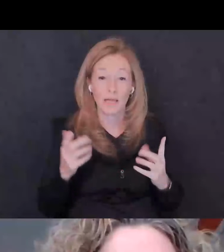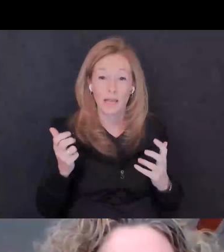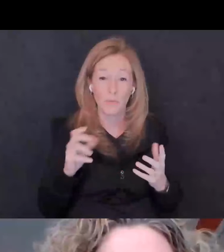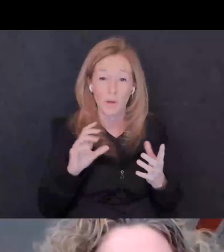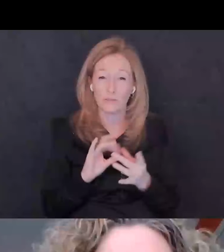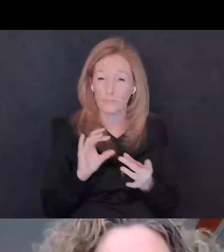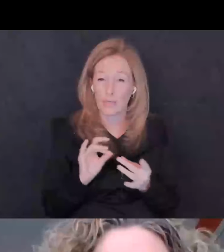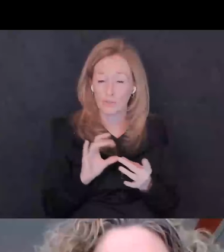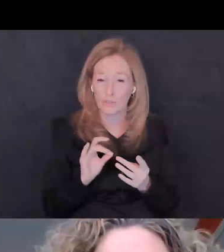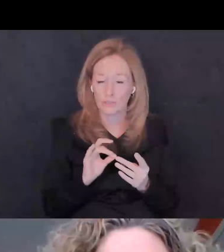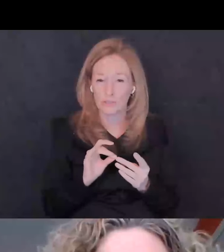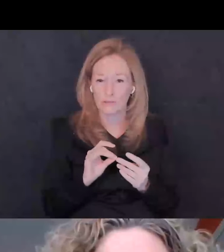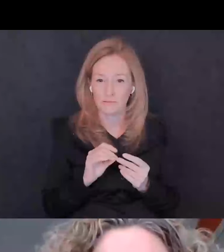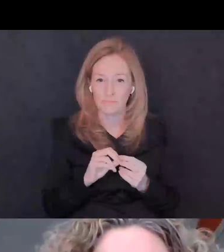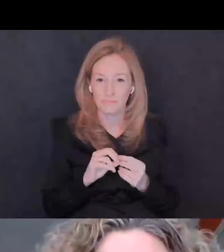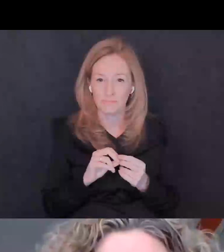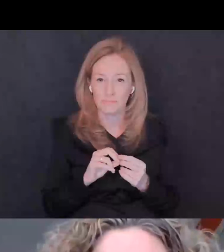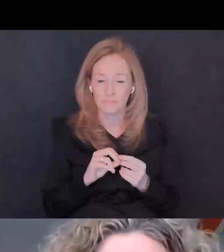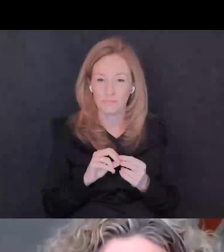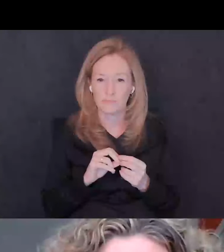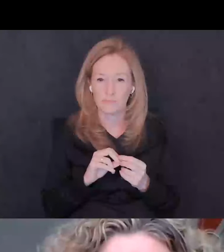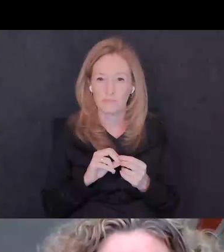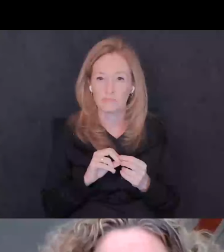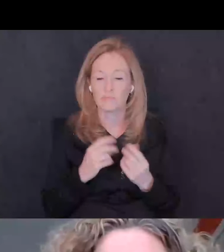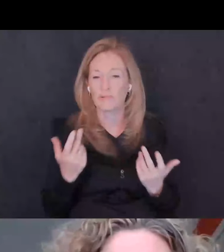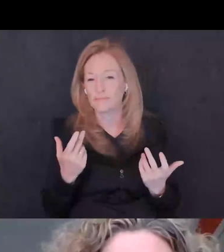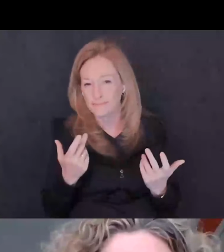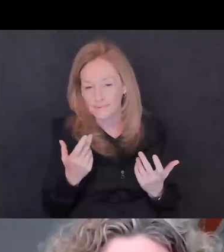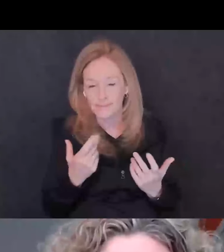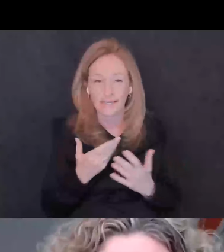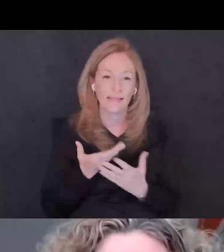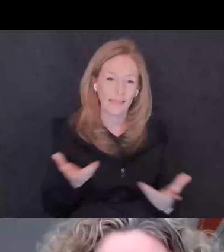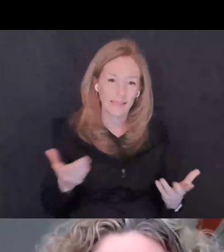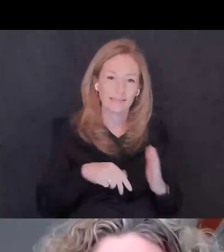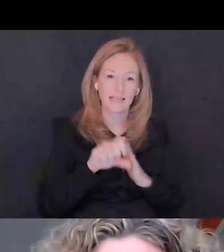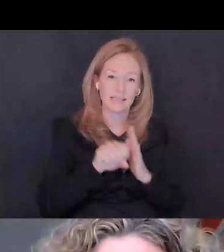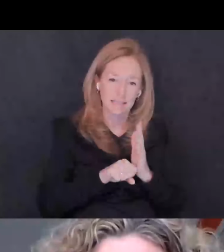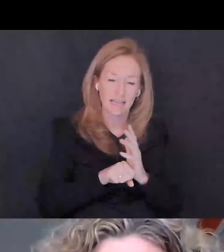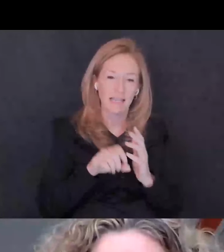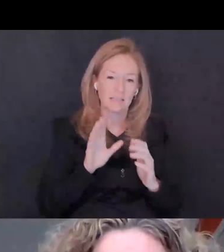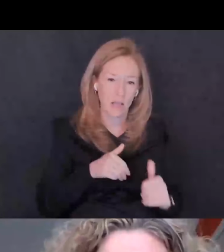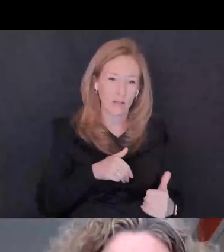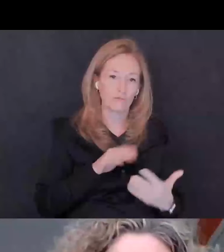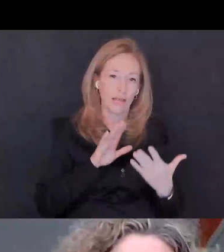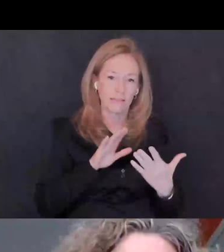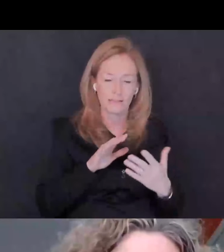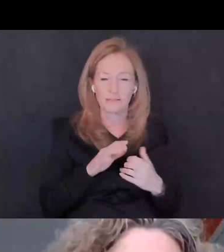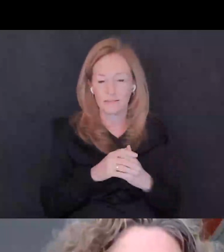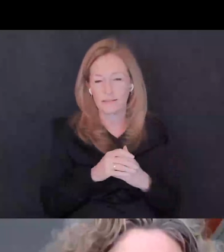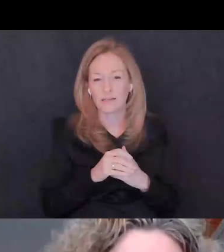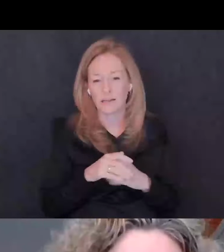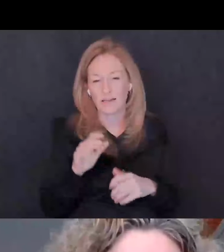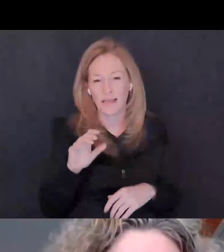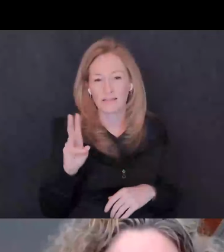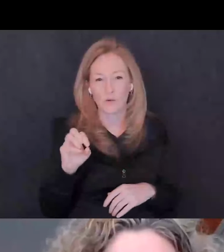about something that states have been addressing and on all levels, and that is workforce. NASHBID